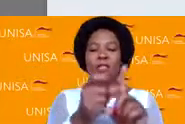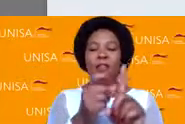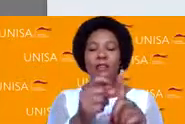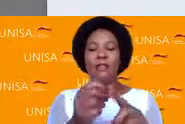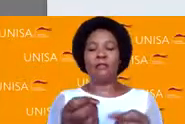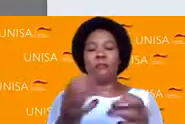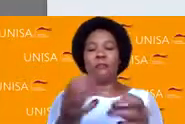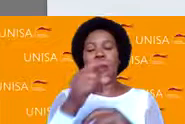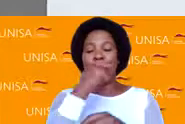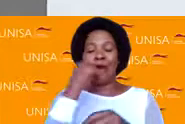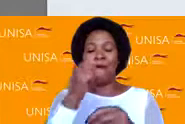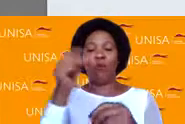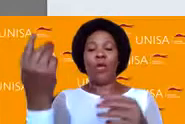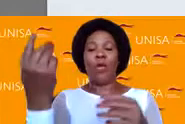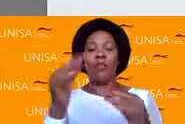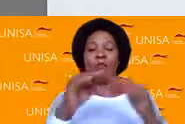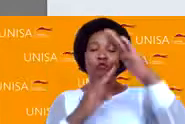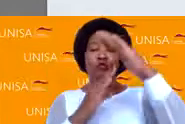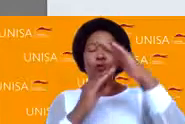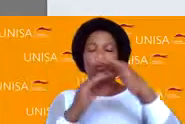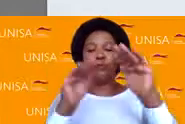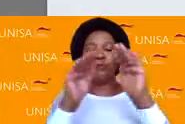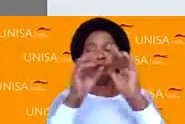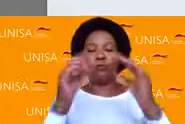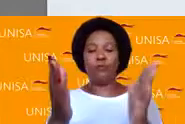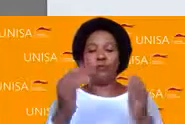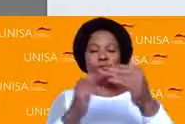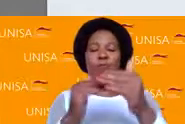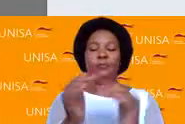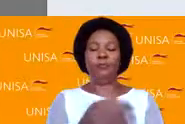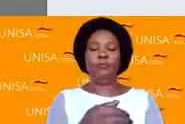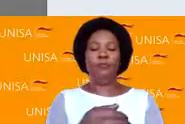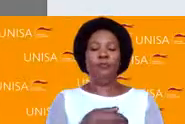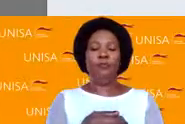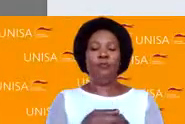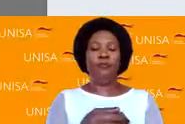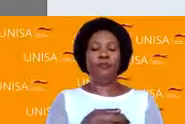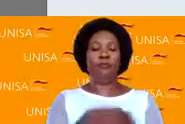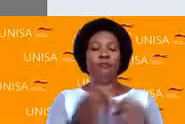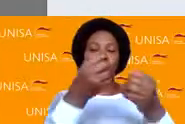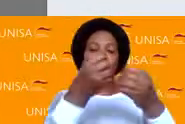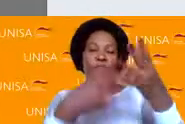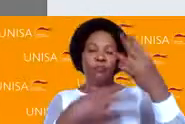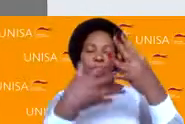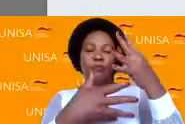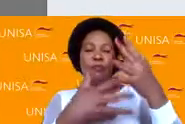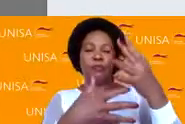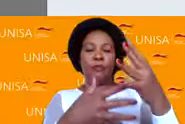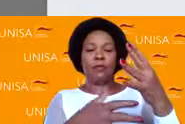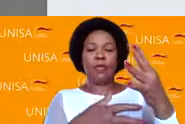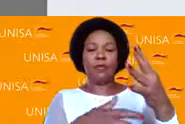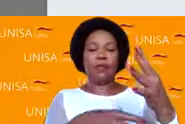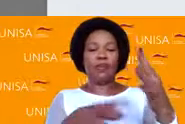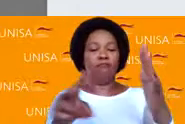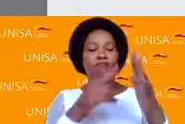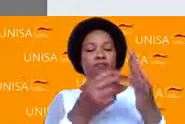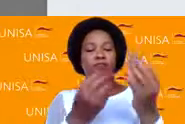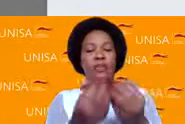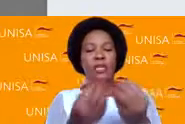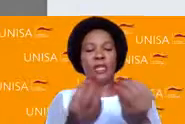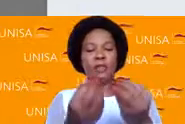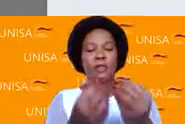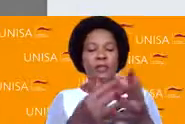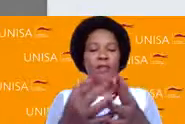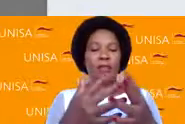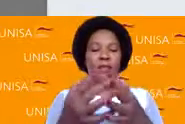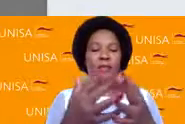bar. But let's get really down into it. I just want to see quickly on the chat if there's anything that we